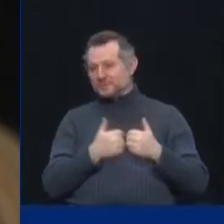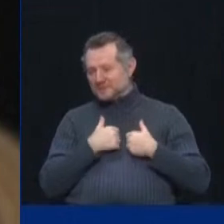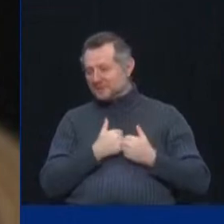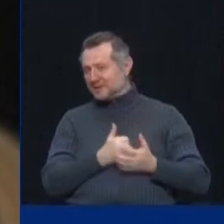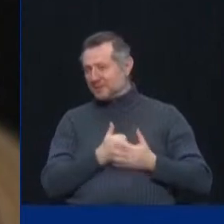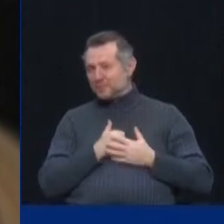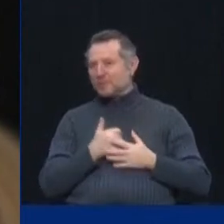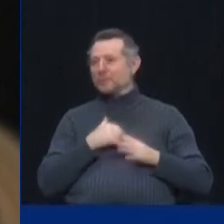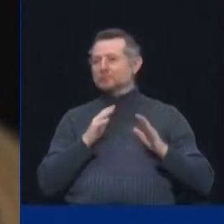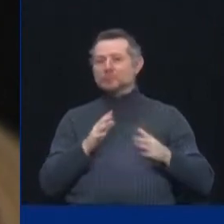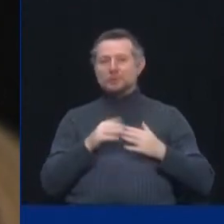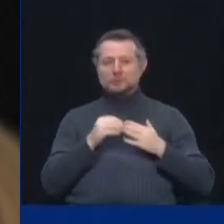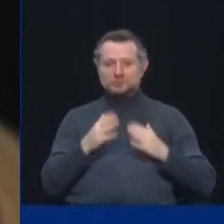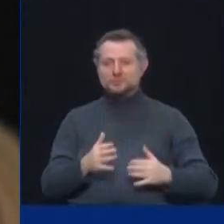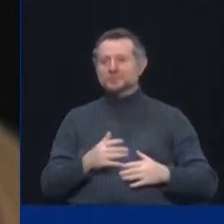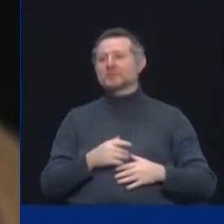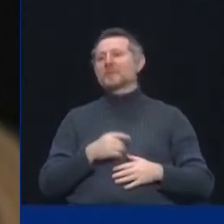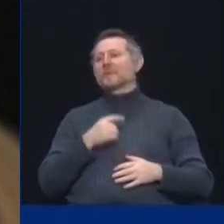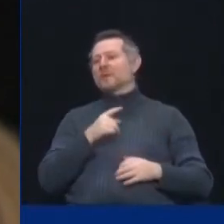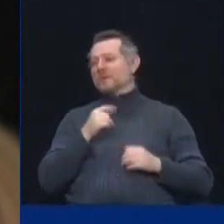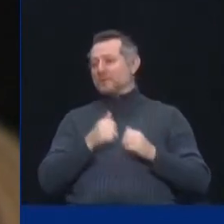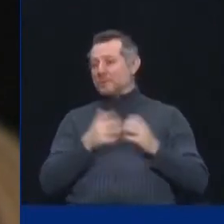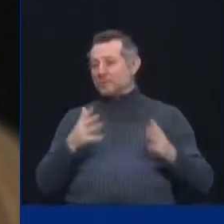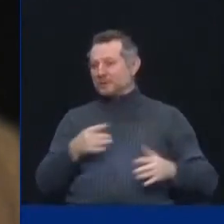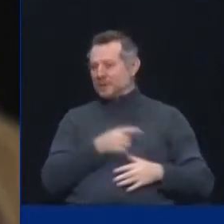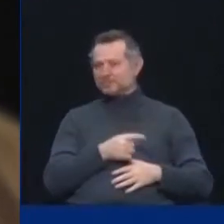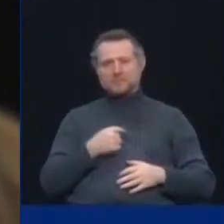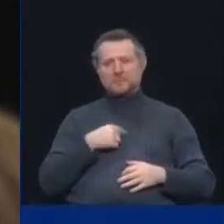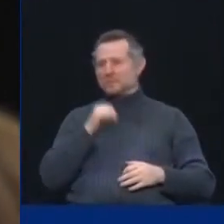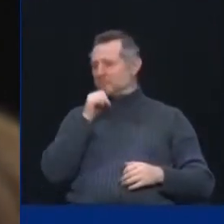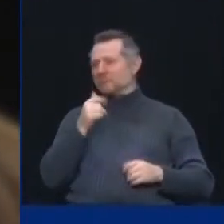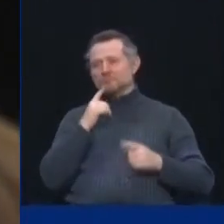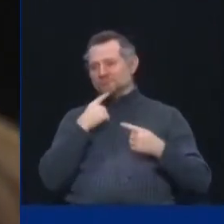leader, and without him also this project would not be there, Mr. Borough President. Thank you